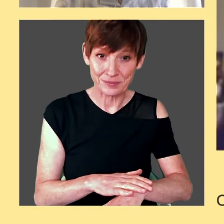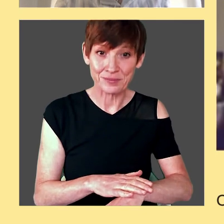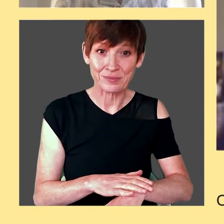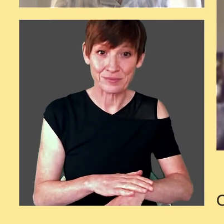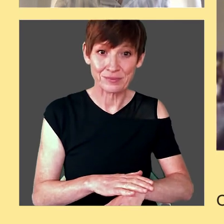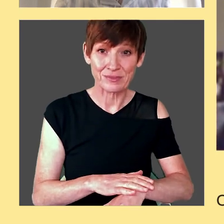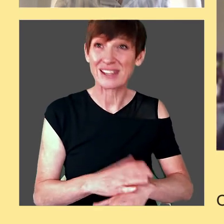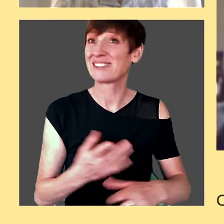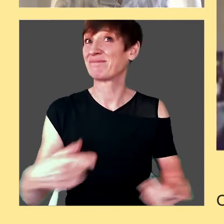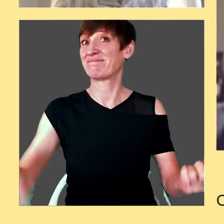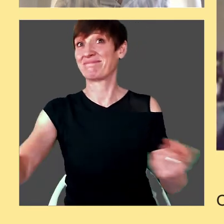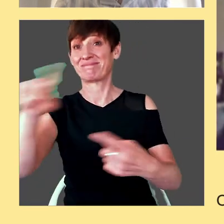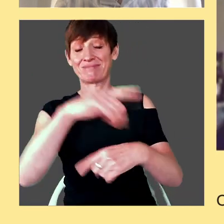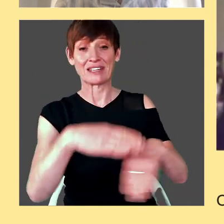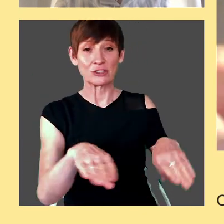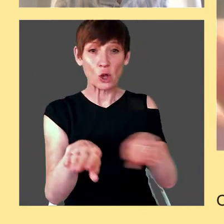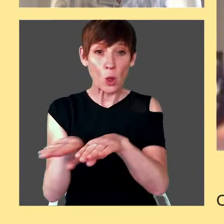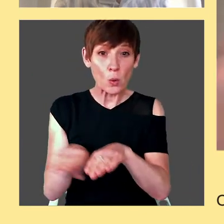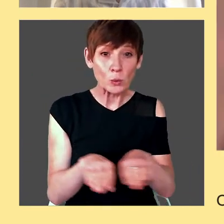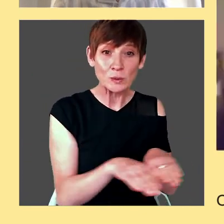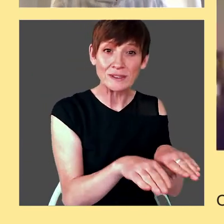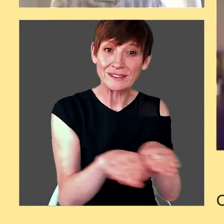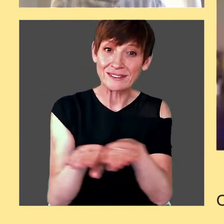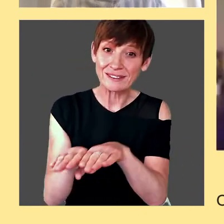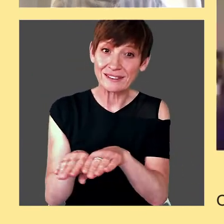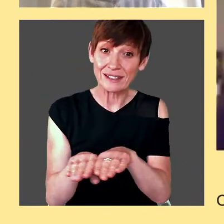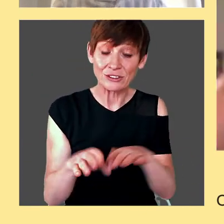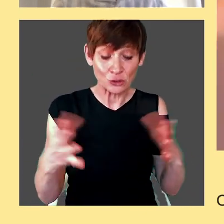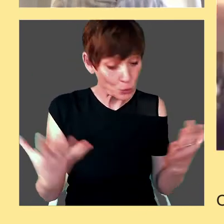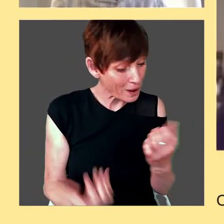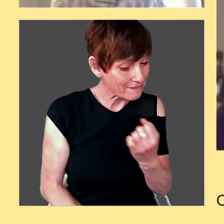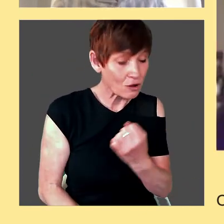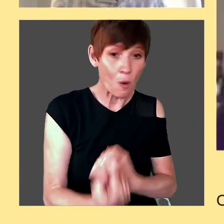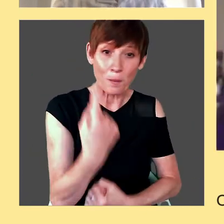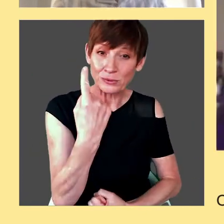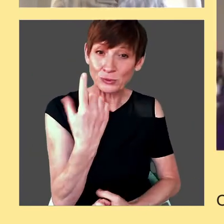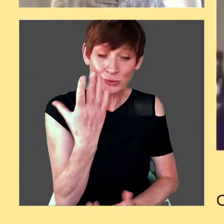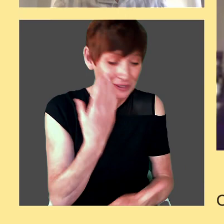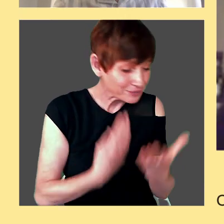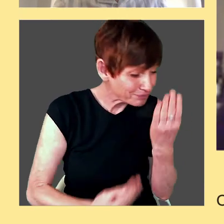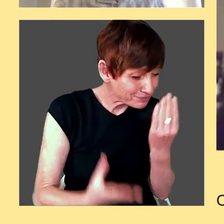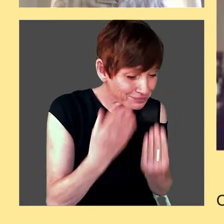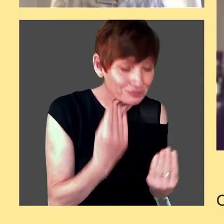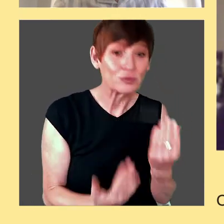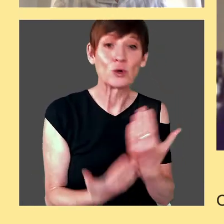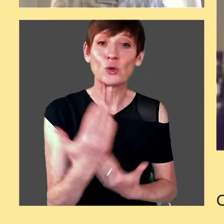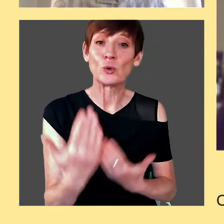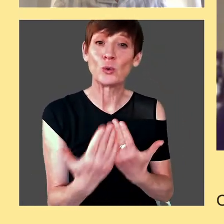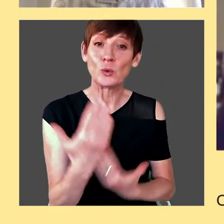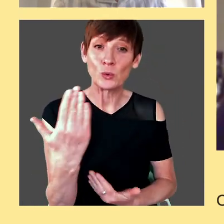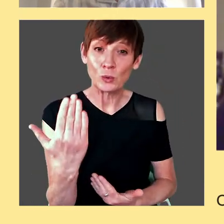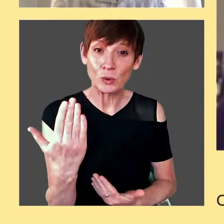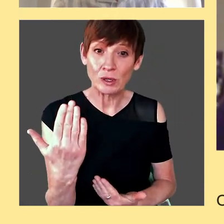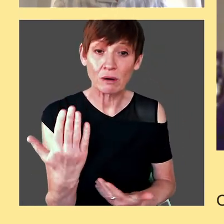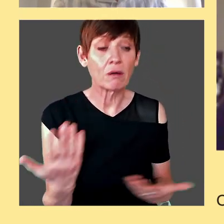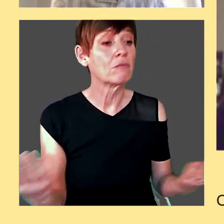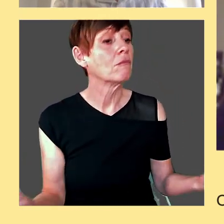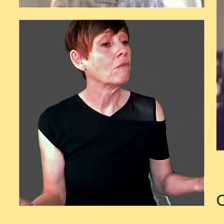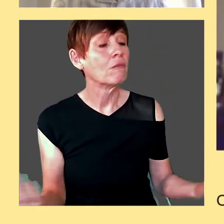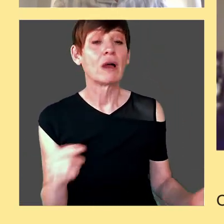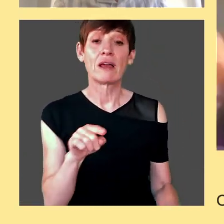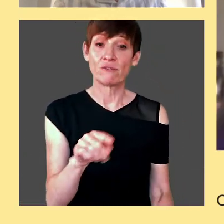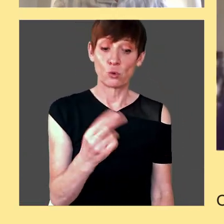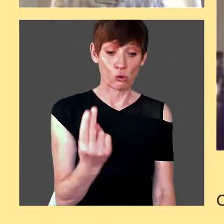is closed, and this is a good time to gain new things. For example, if your drawing is not